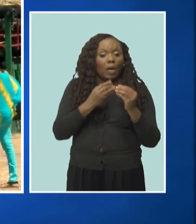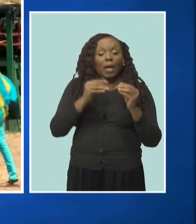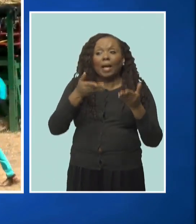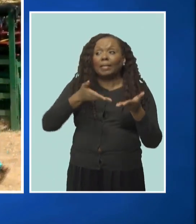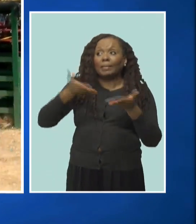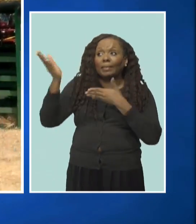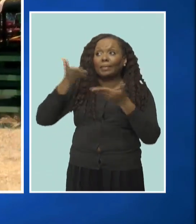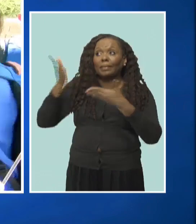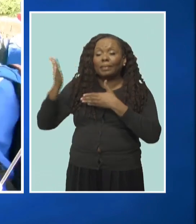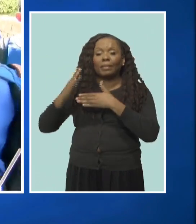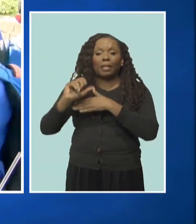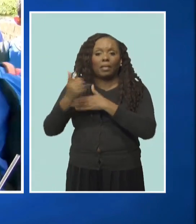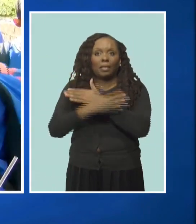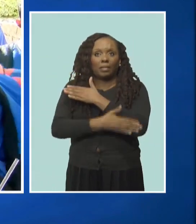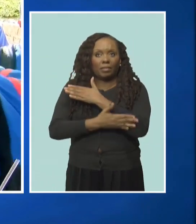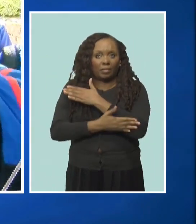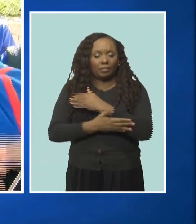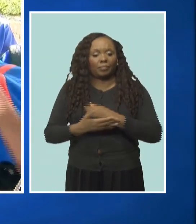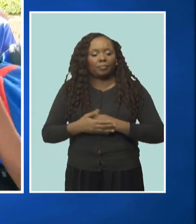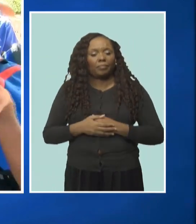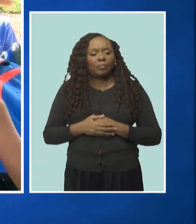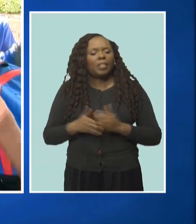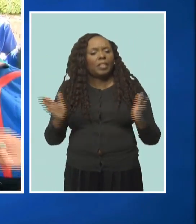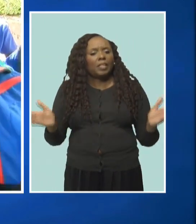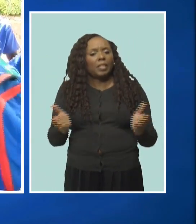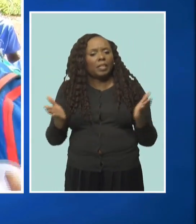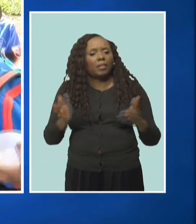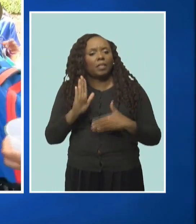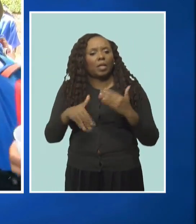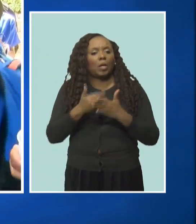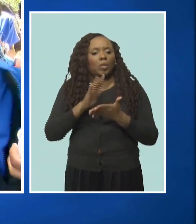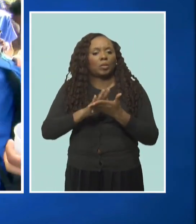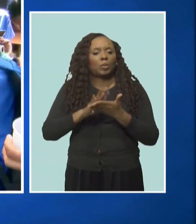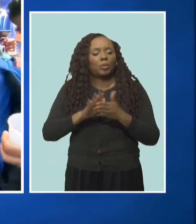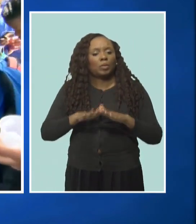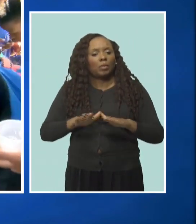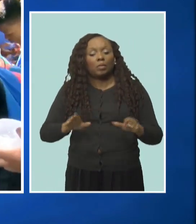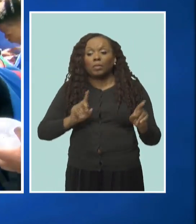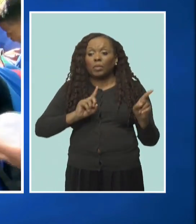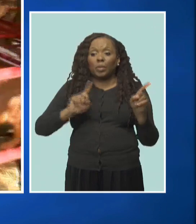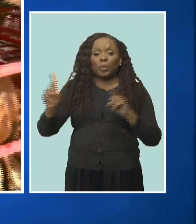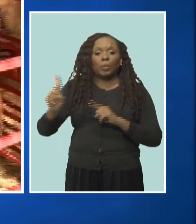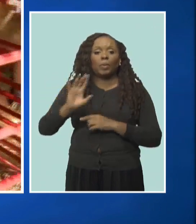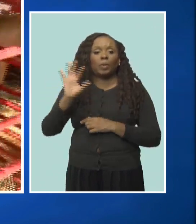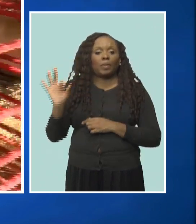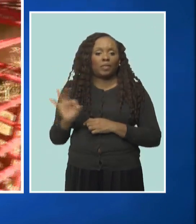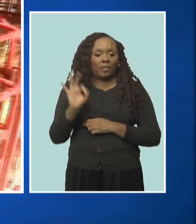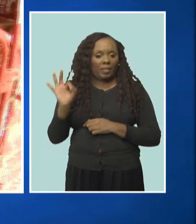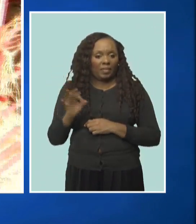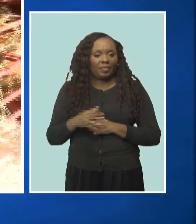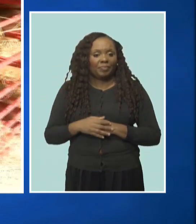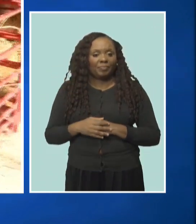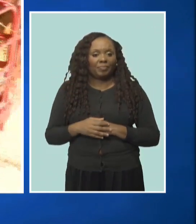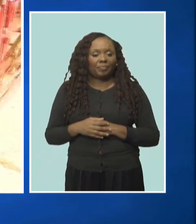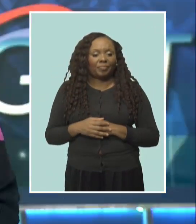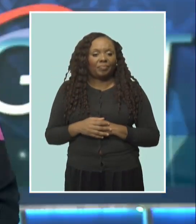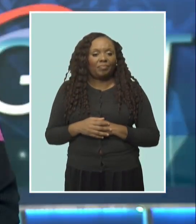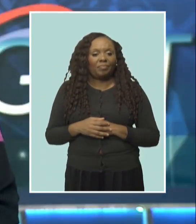have been encouraged to attend the exhibition on Friday. Rachel Agard, CBC